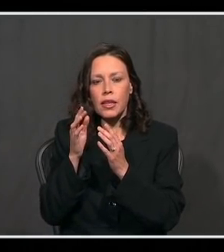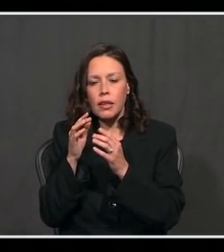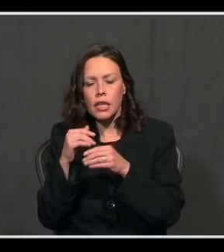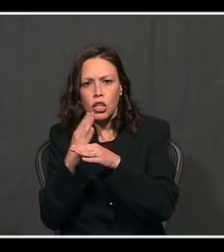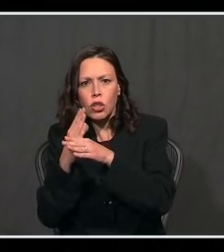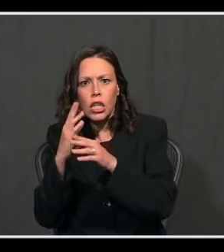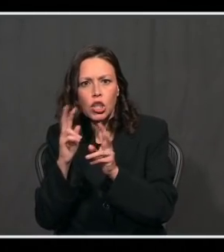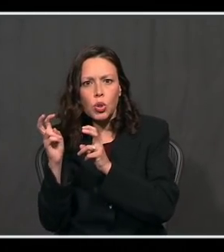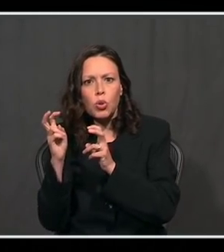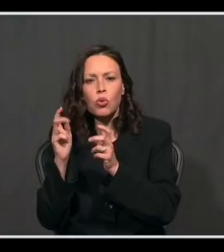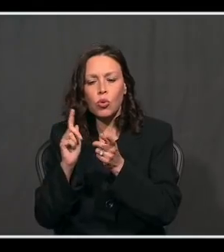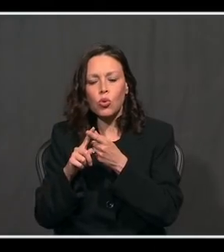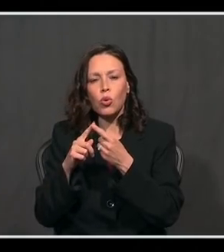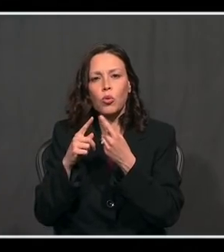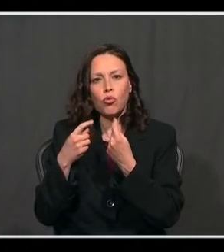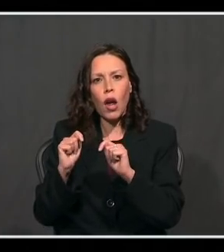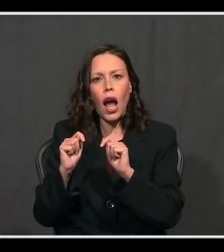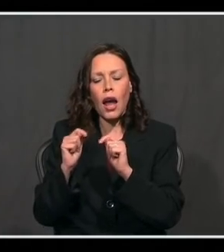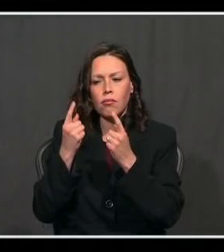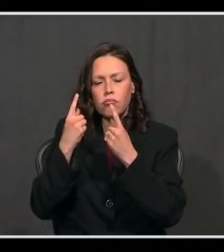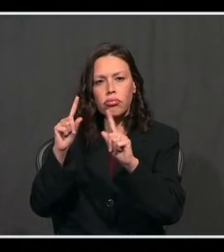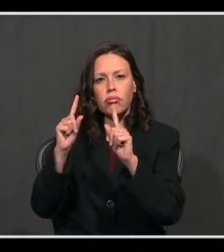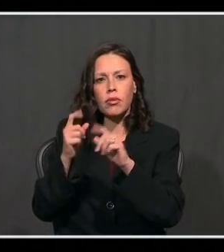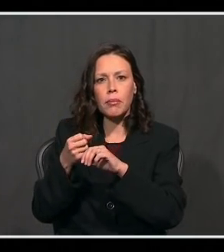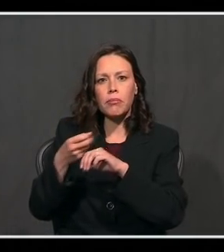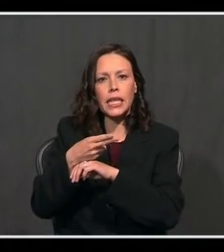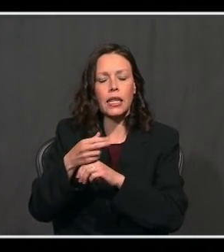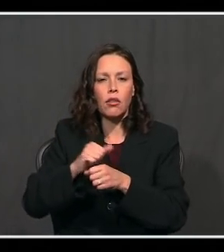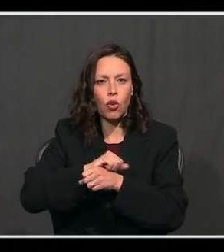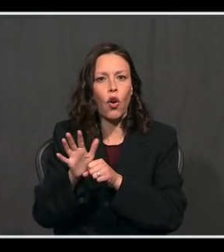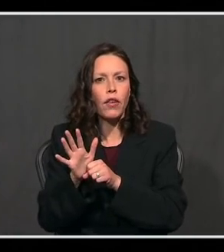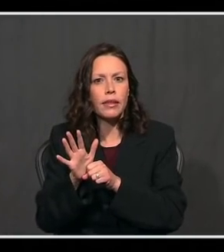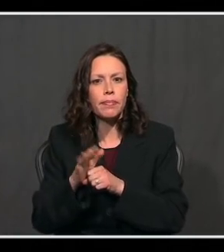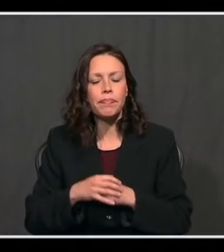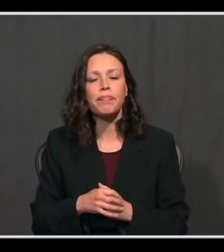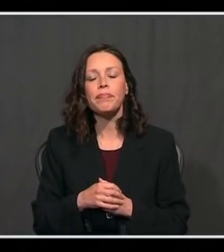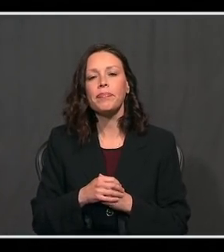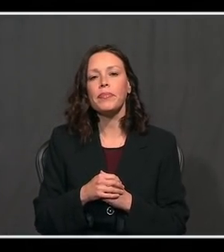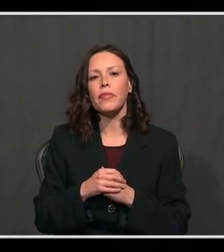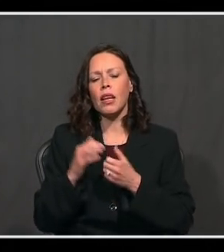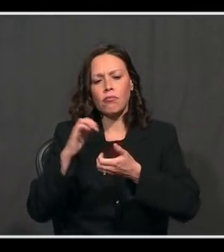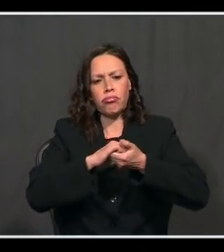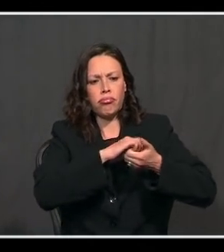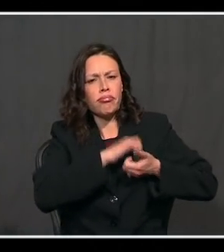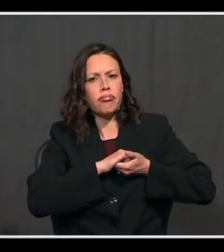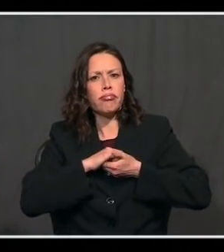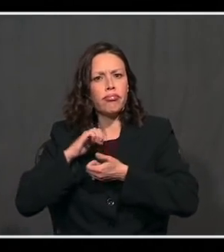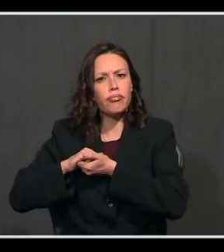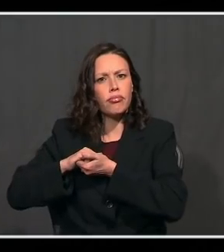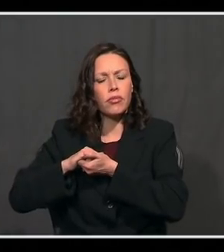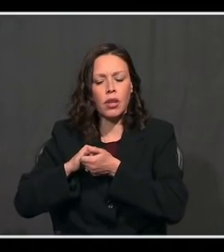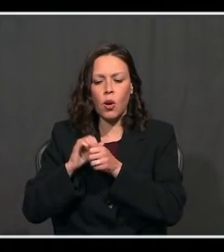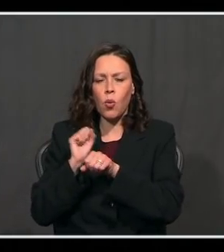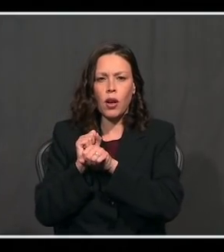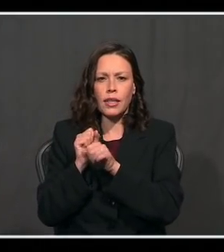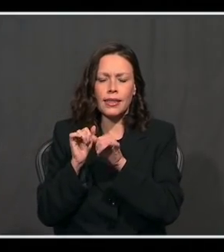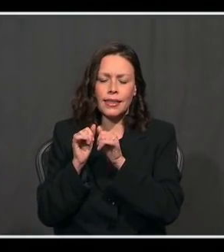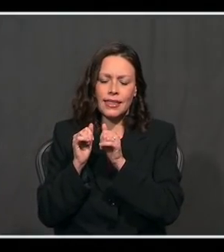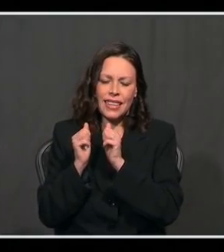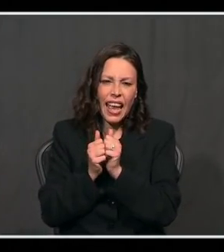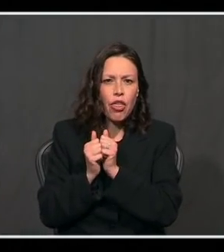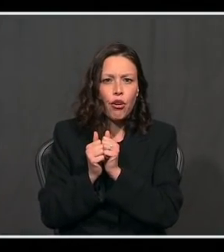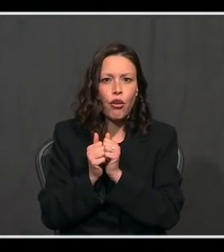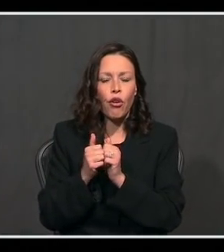COVID and achieve success of what we're trying to do. So it was this collaboration of this effort that I just